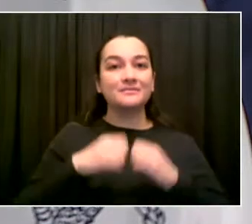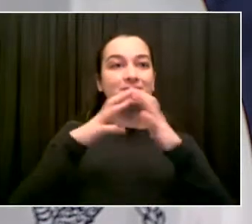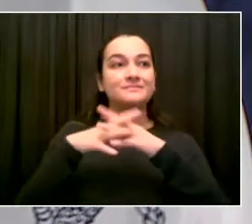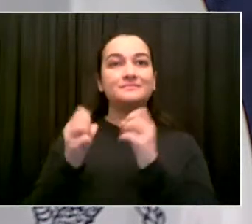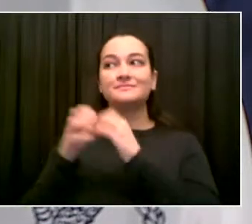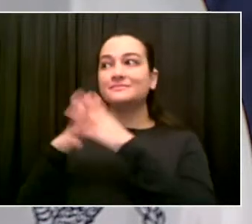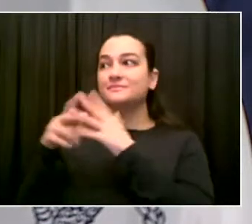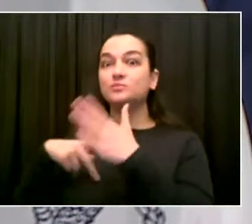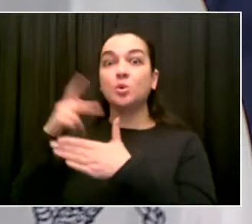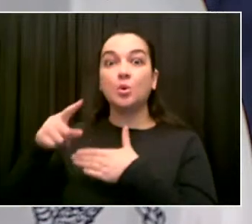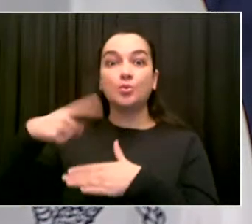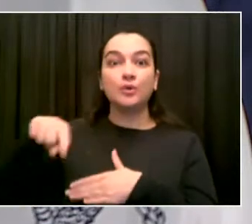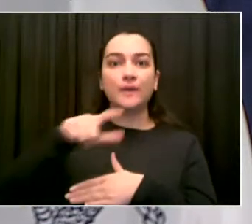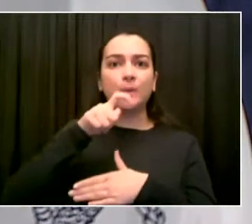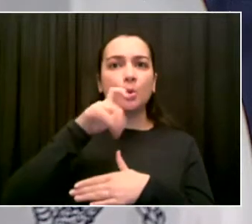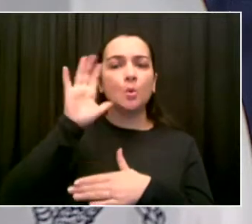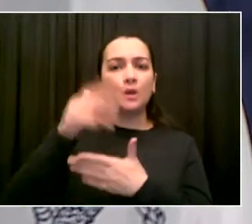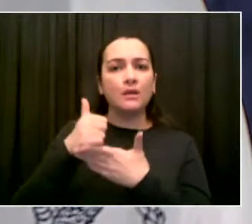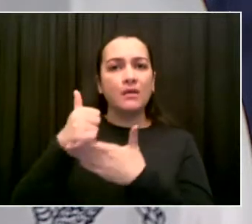Thanks, Mr. Mayor.